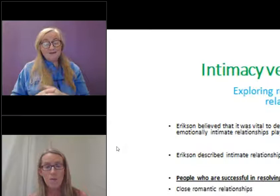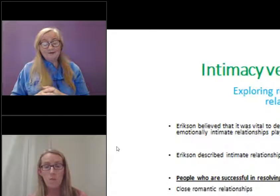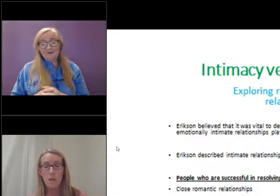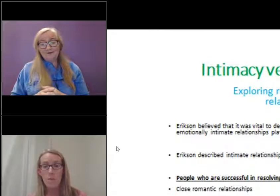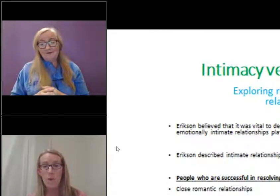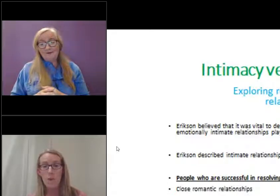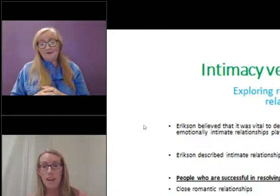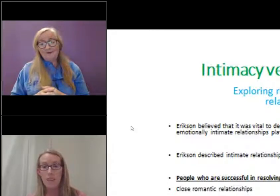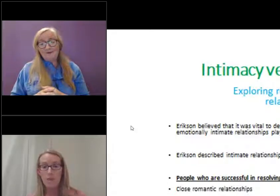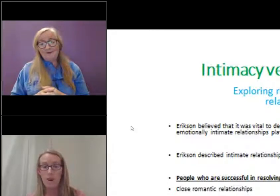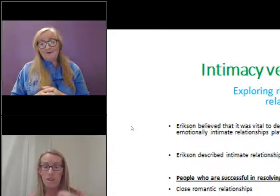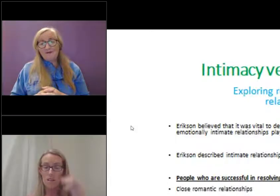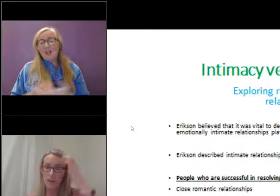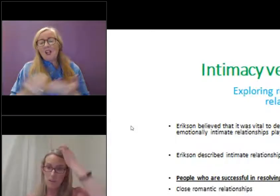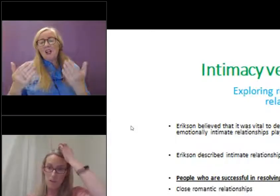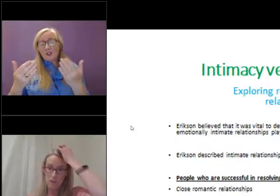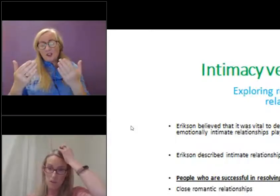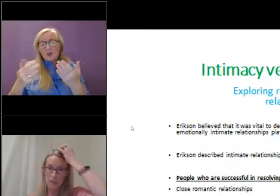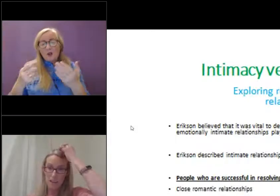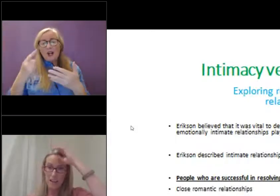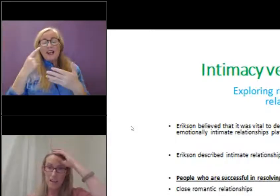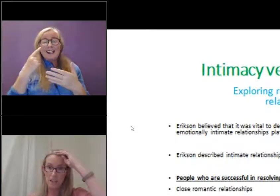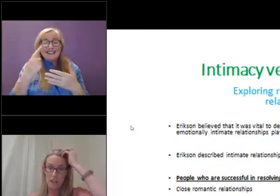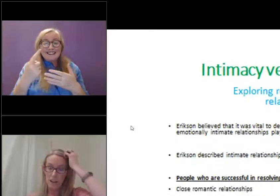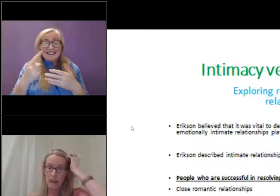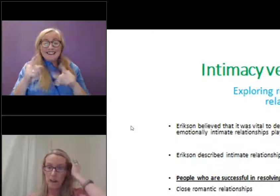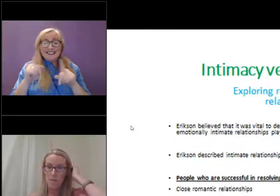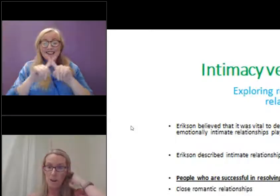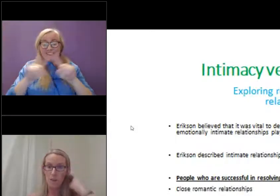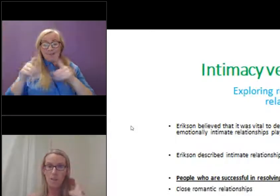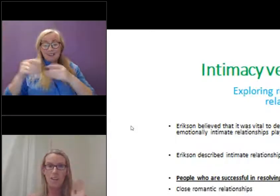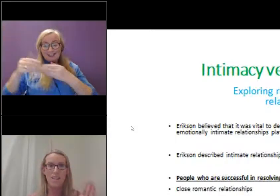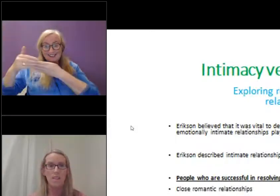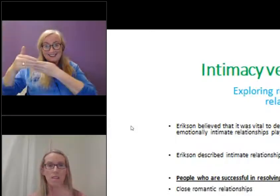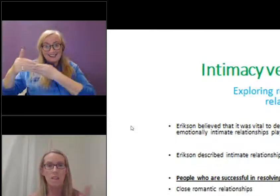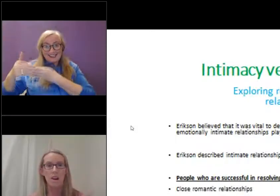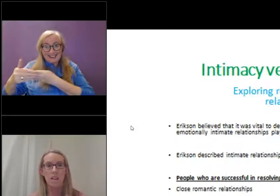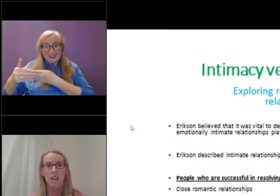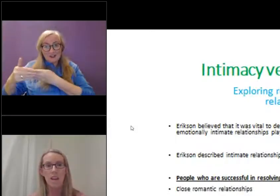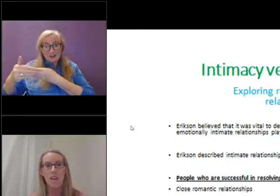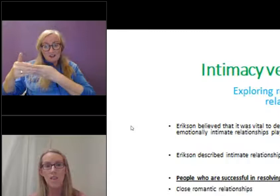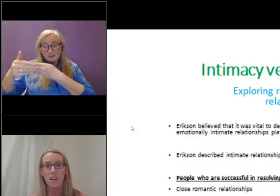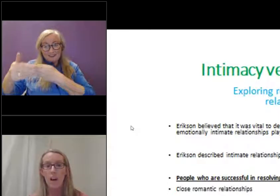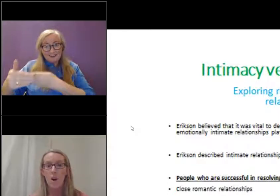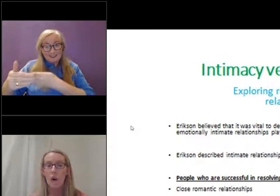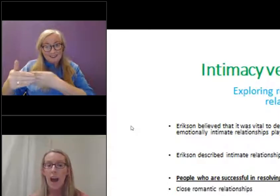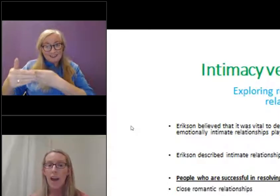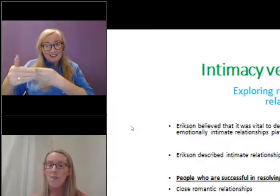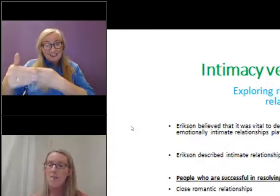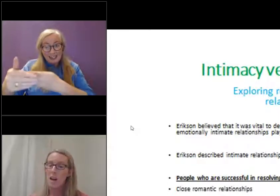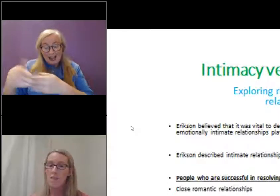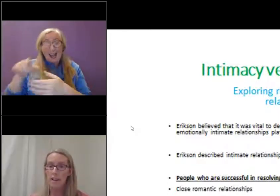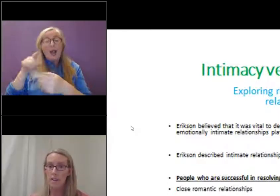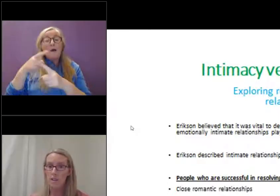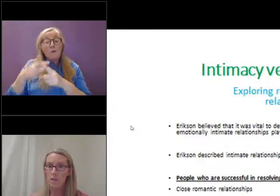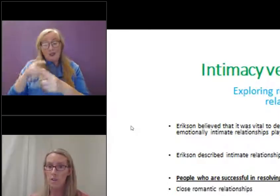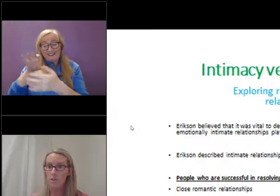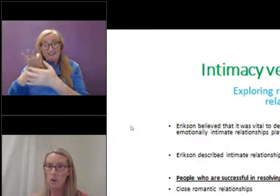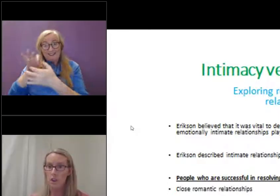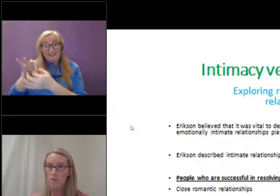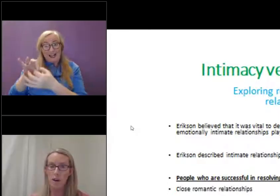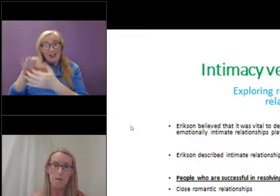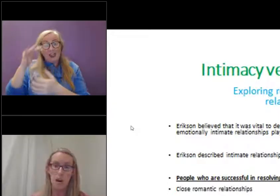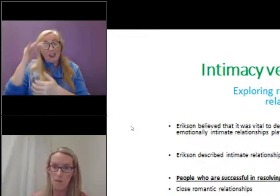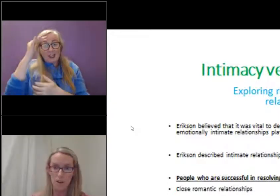I suppose if we're looking at those kind of psychosocial stages and looking at the kind of theory, how does that relate